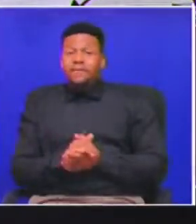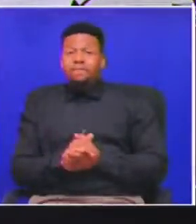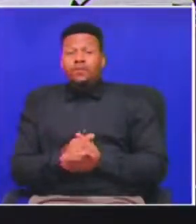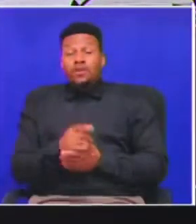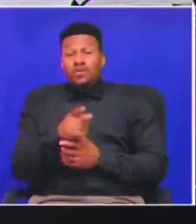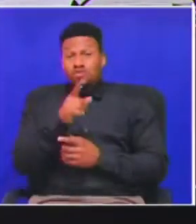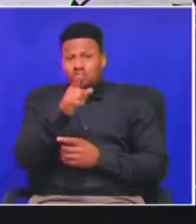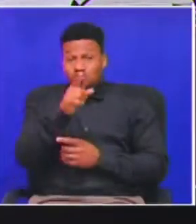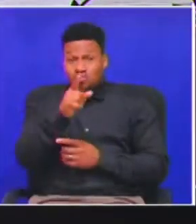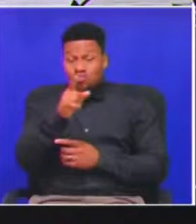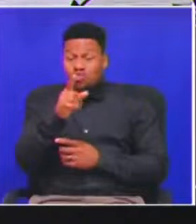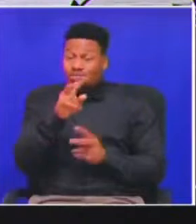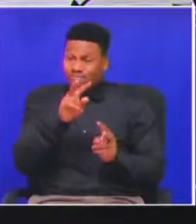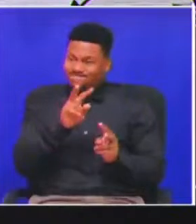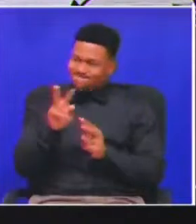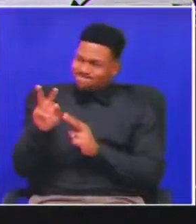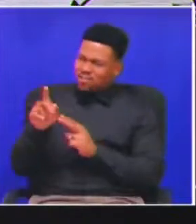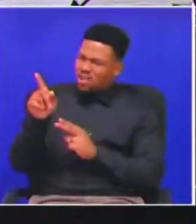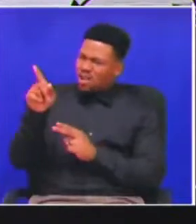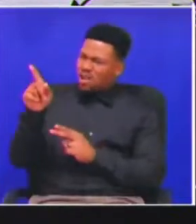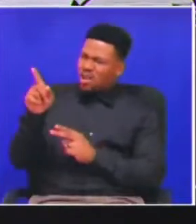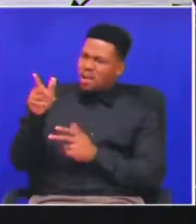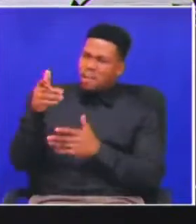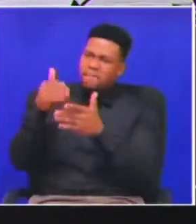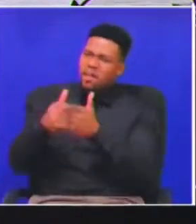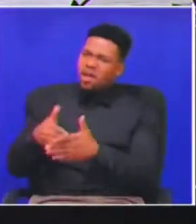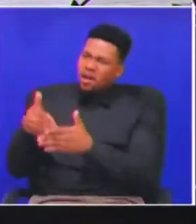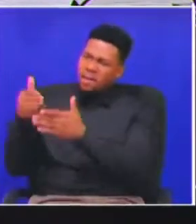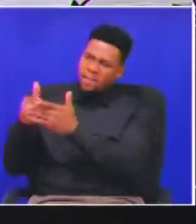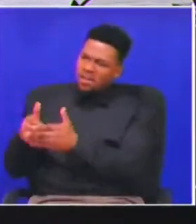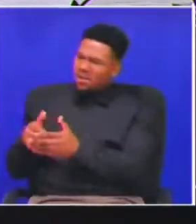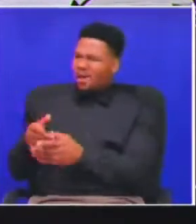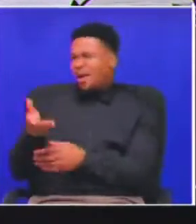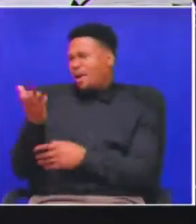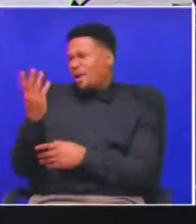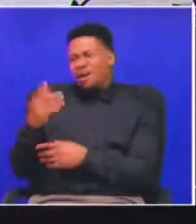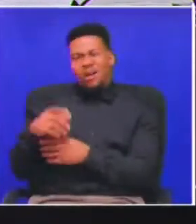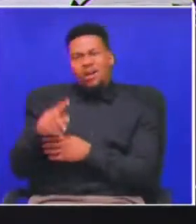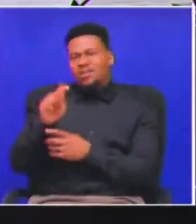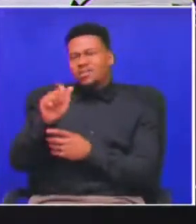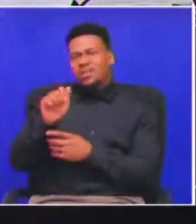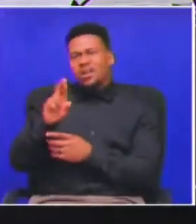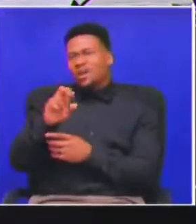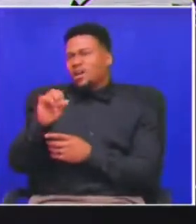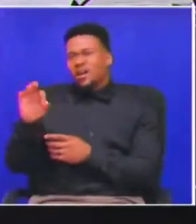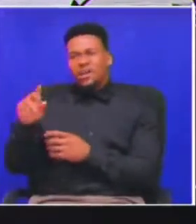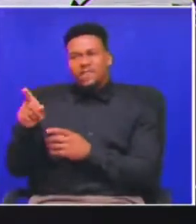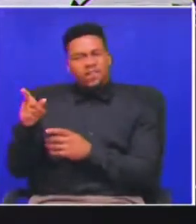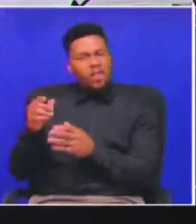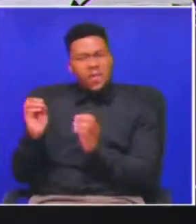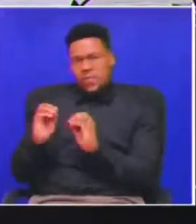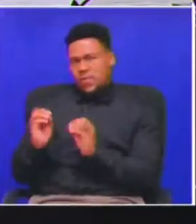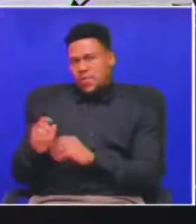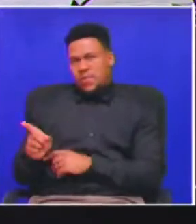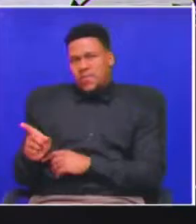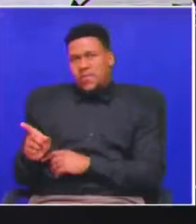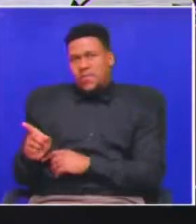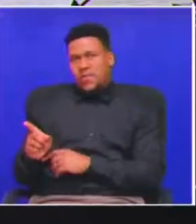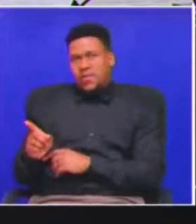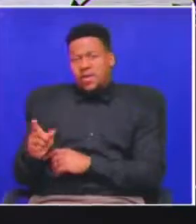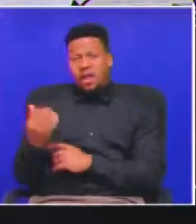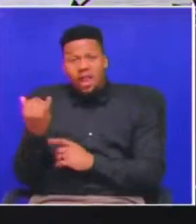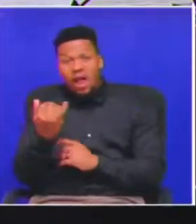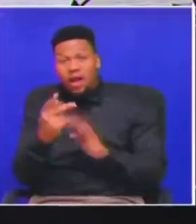non-tariff barriers, like some of our policies, I promise you, is never raised